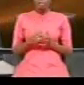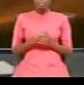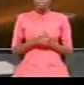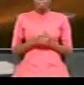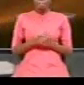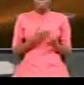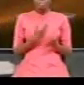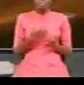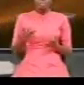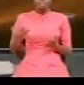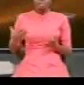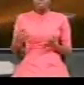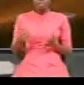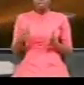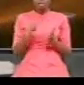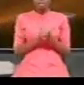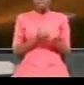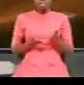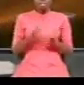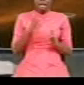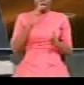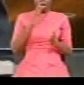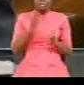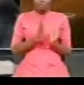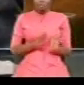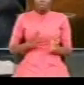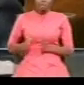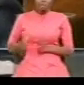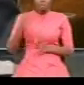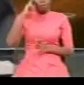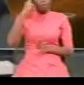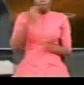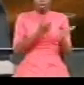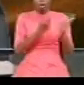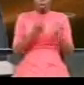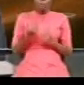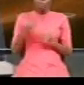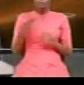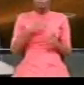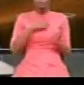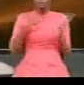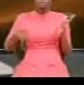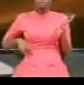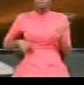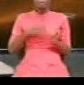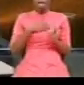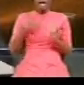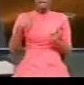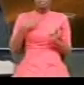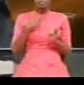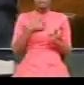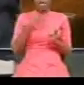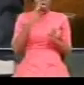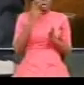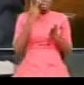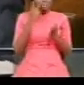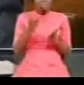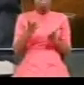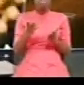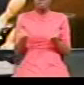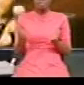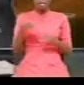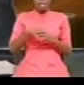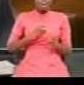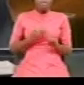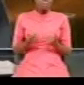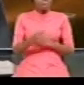things that serve as preamble for the coming of the Lord. And we are seeing them in